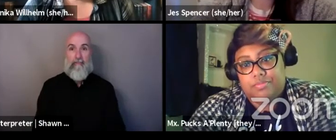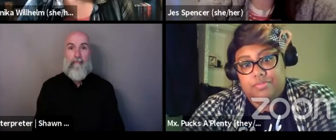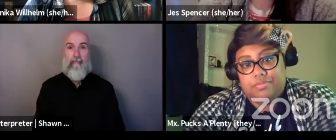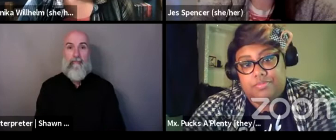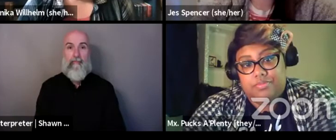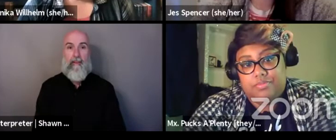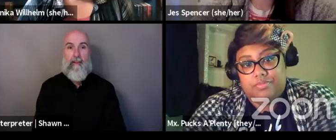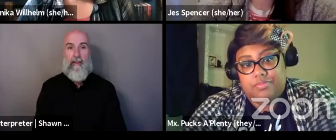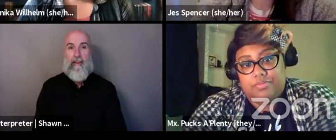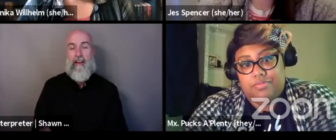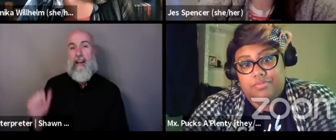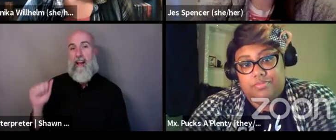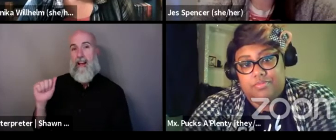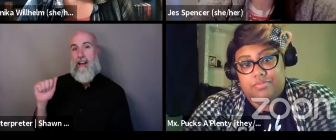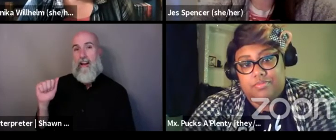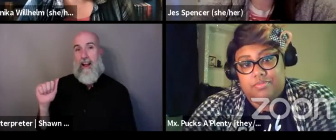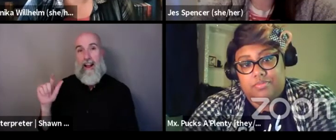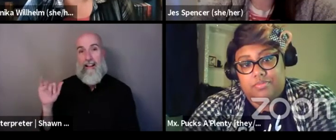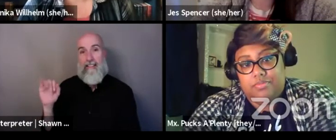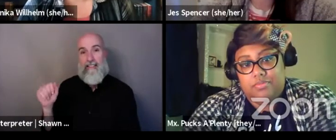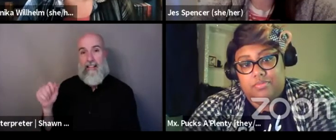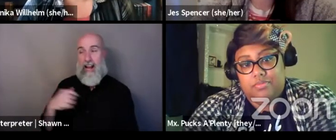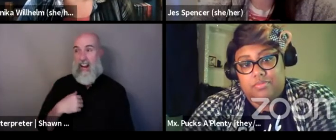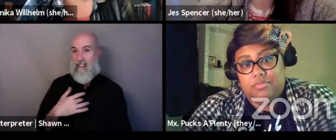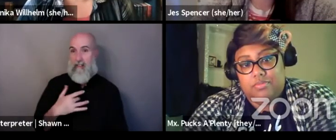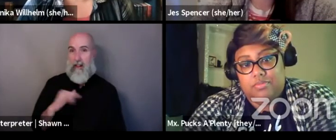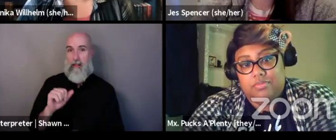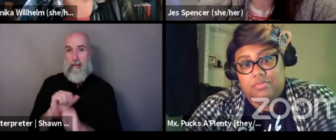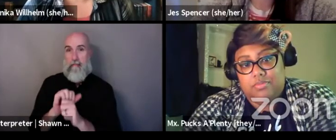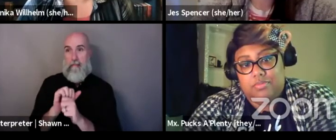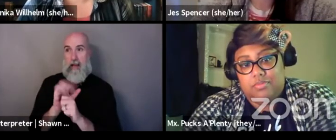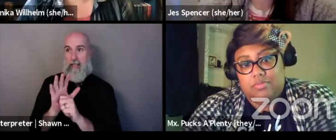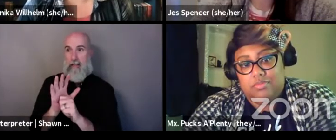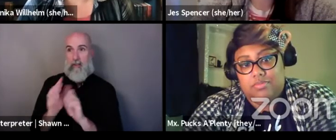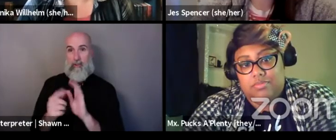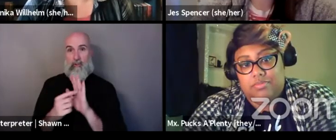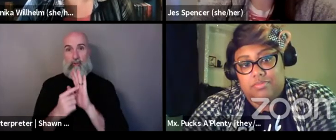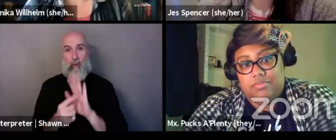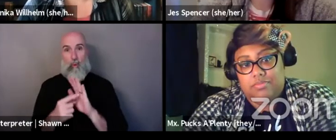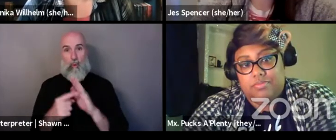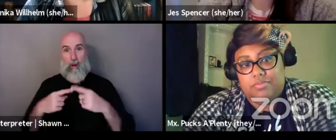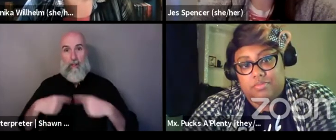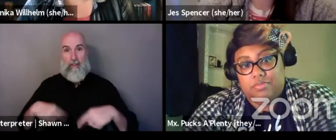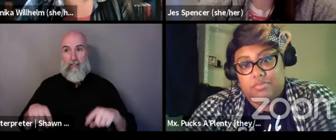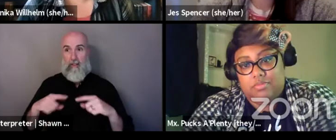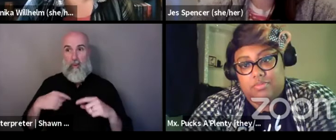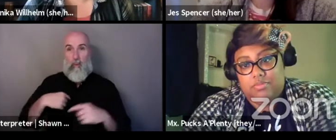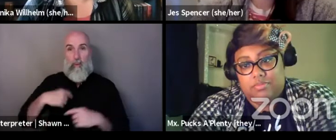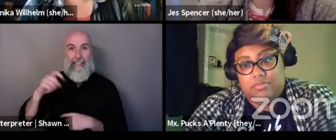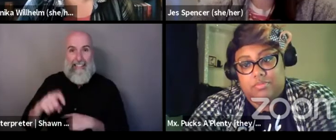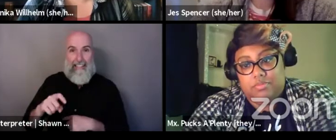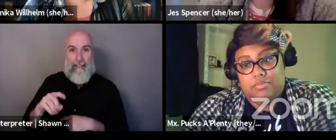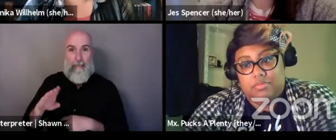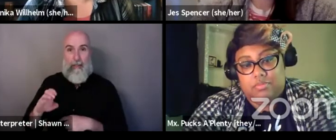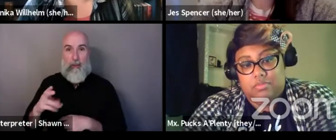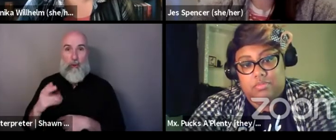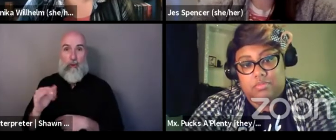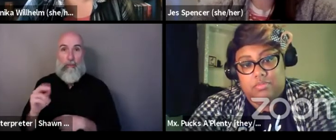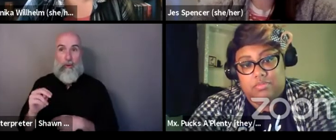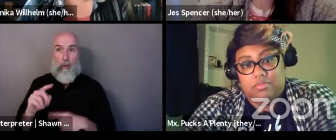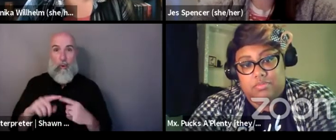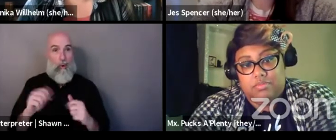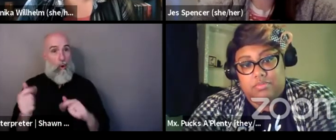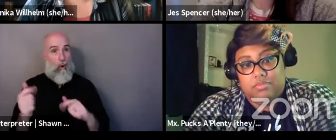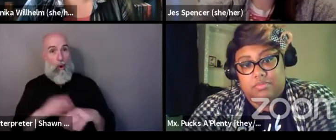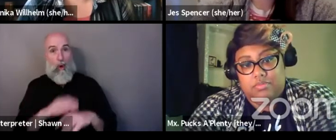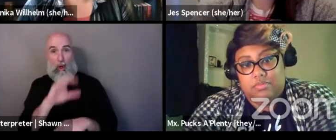like the pandemic has shown us that how we can be human when we're all on the Zoom And